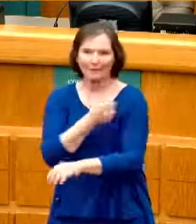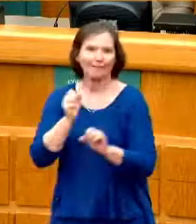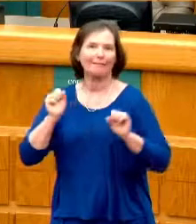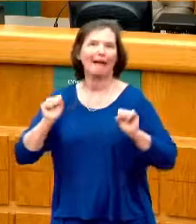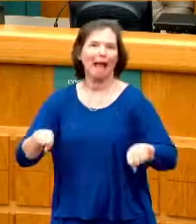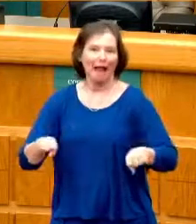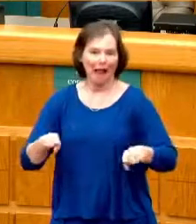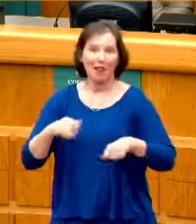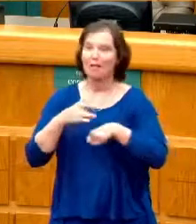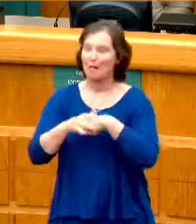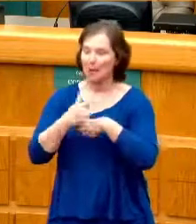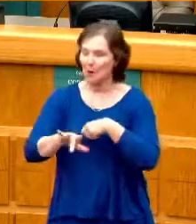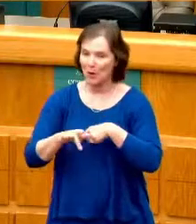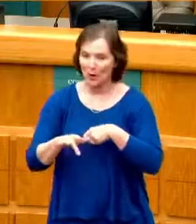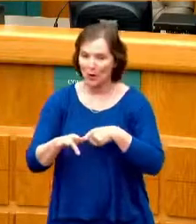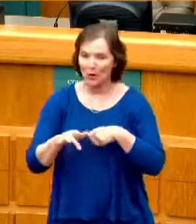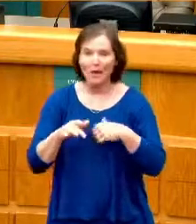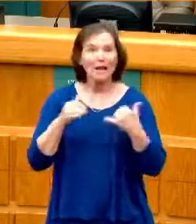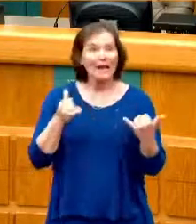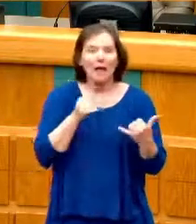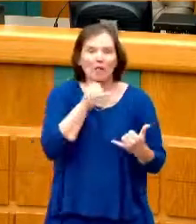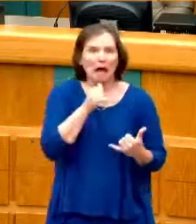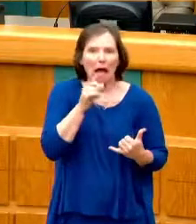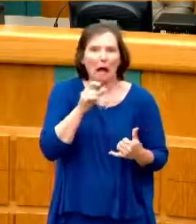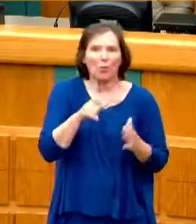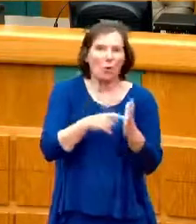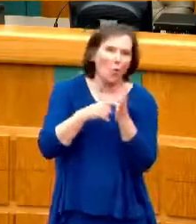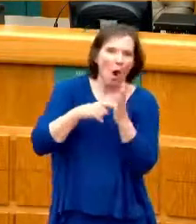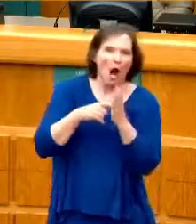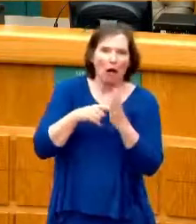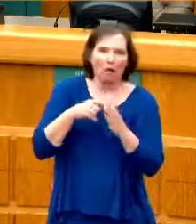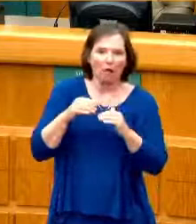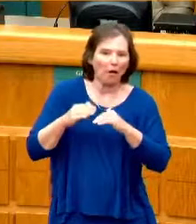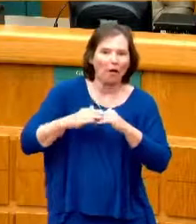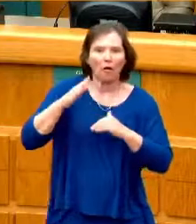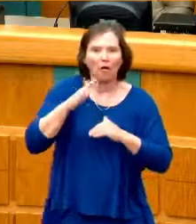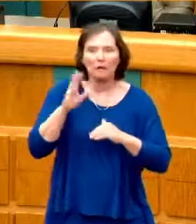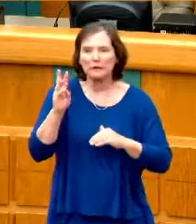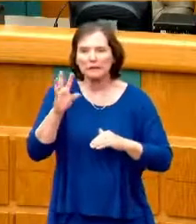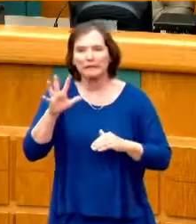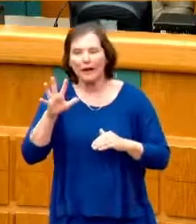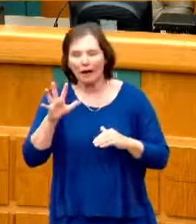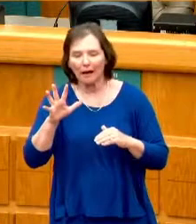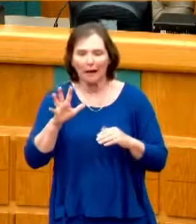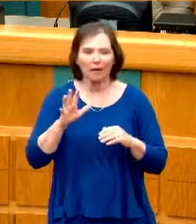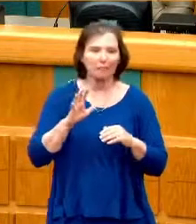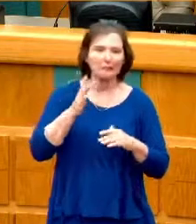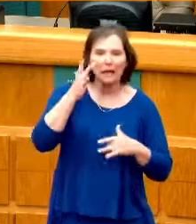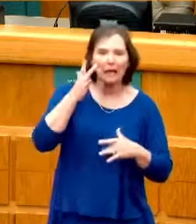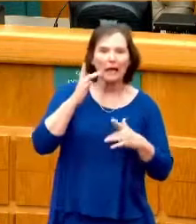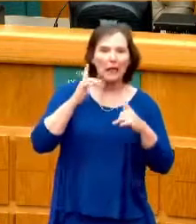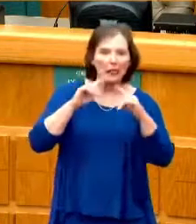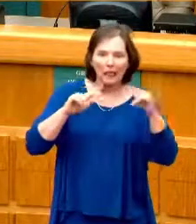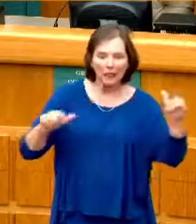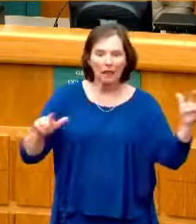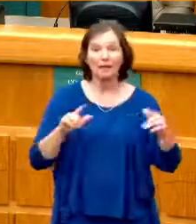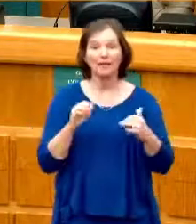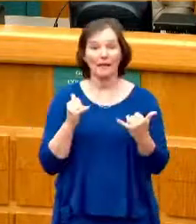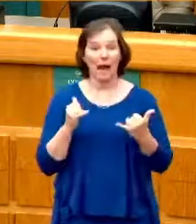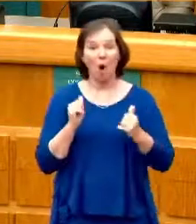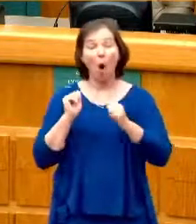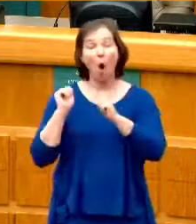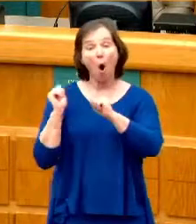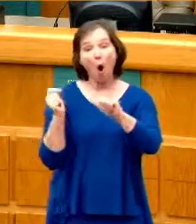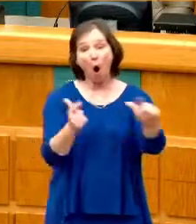No longer do you need to be in phase 1A or 1B. Currently, people ages 16 and 17 years old can only receive